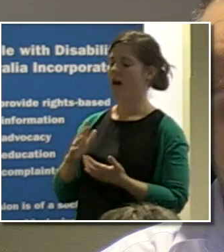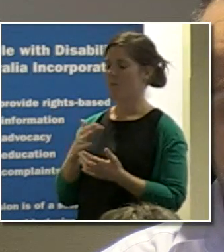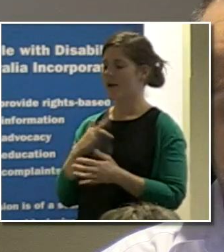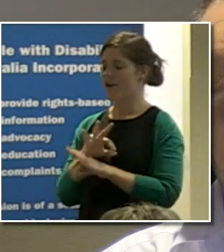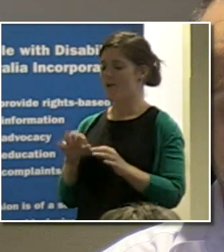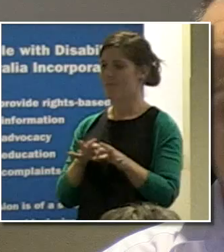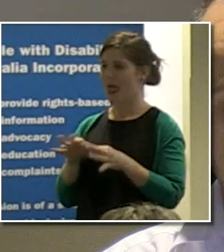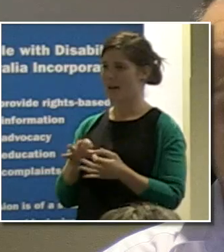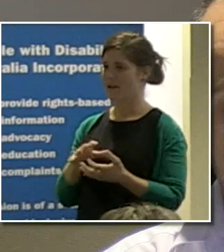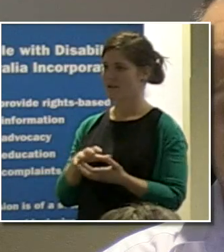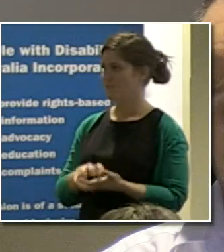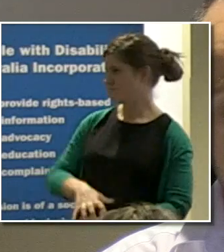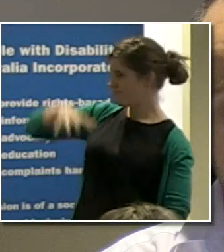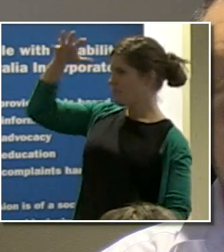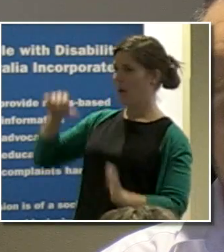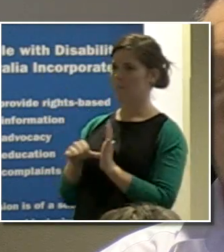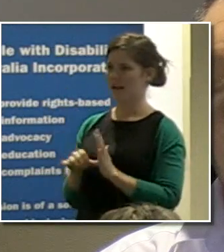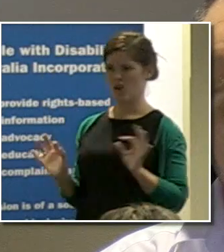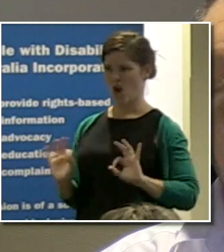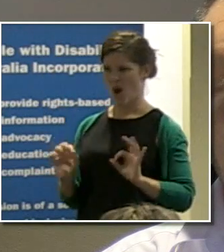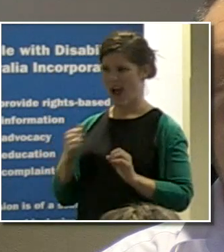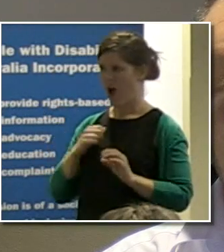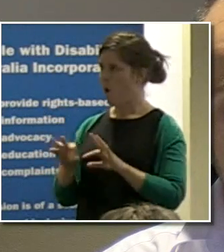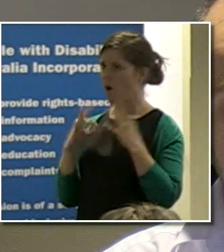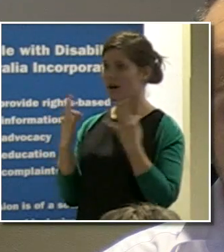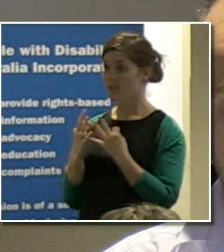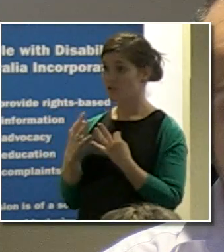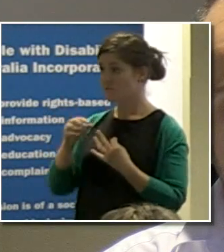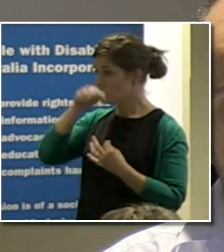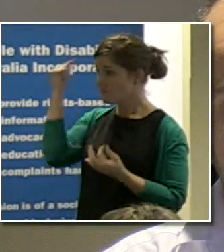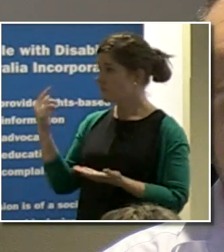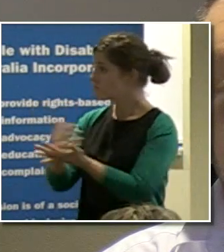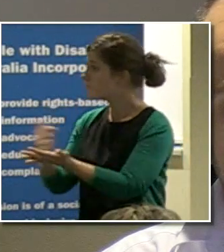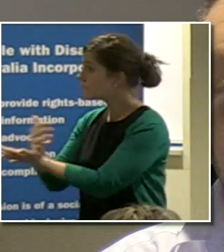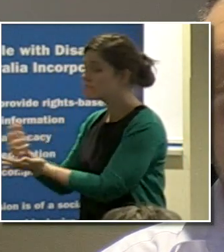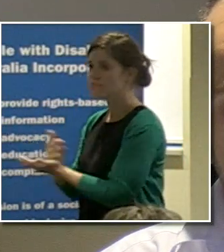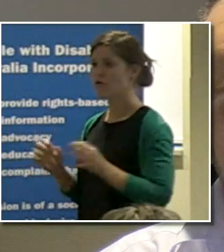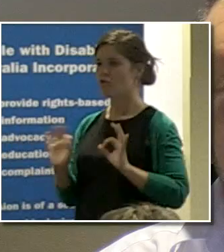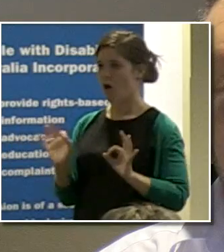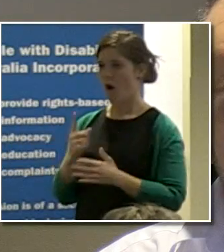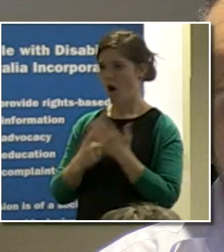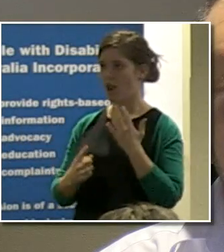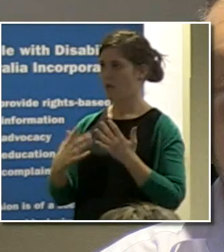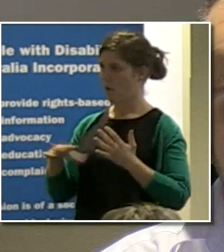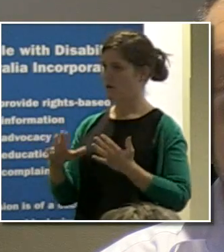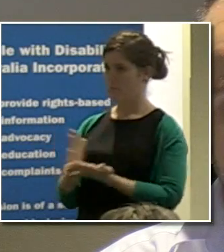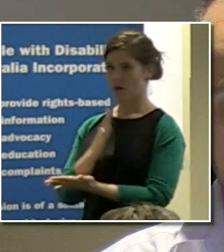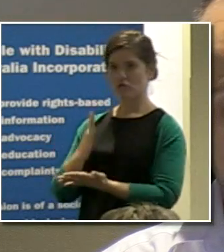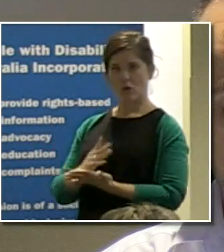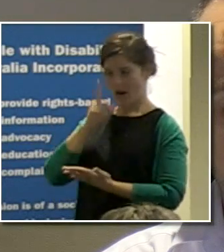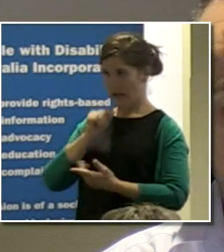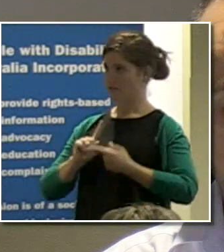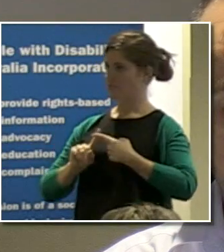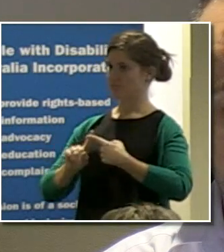the objective of organizations like ours. The objective is to make sure that we actually get to a stage where we are